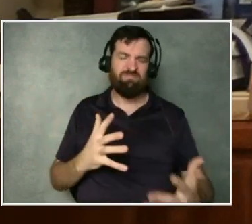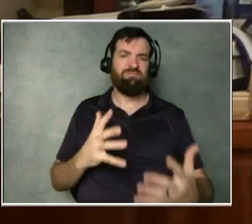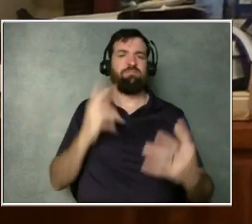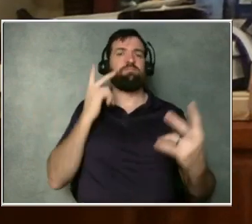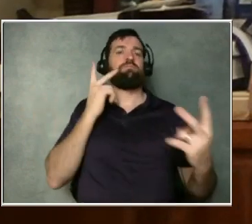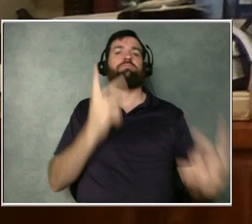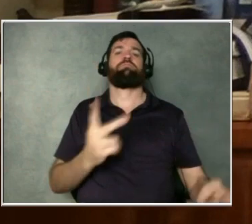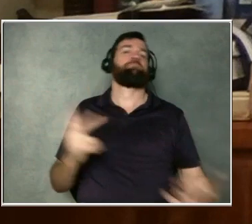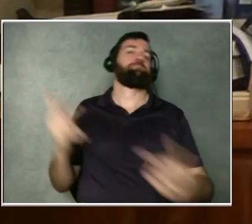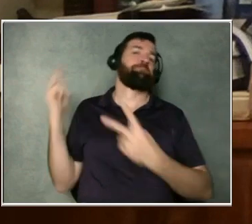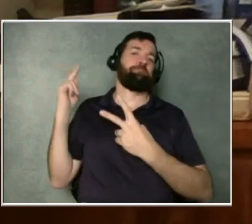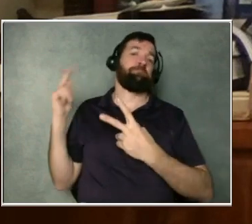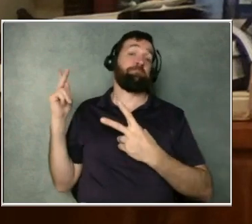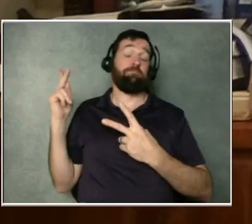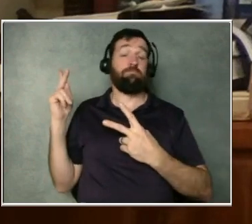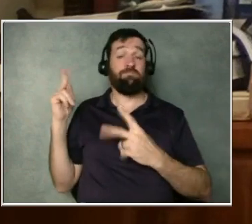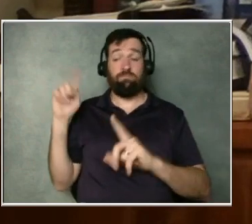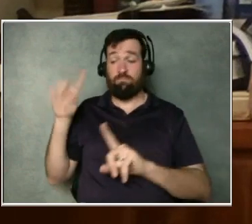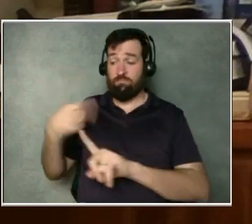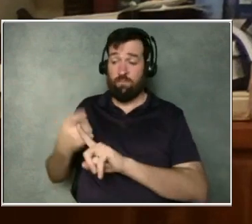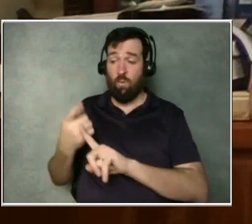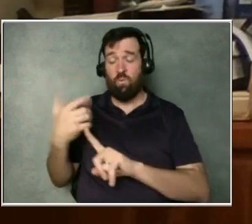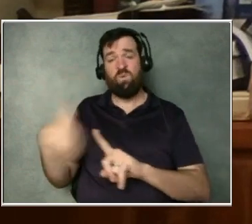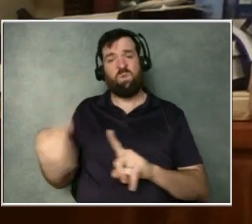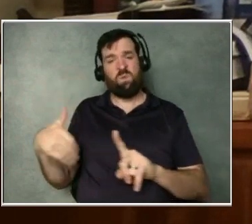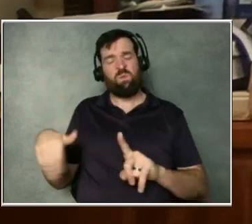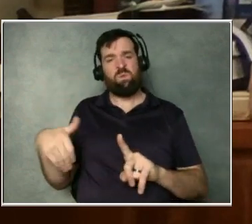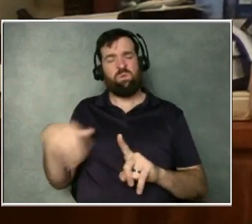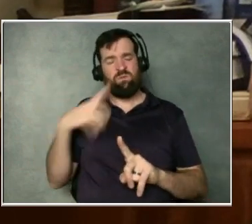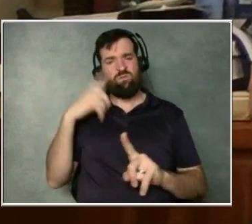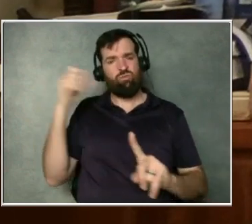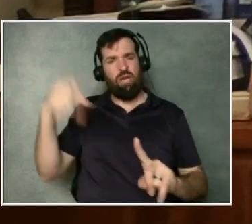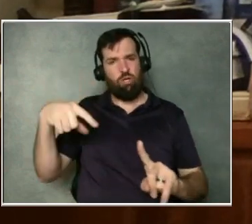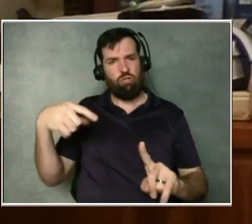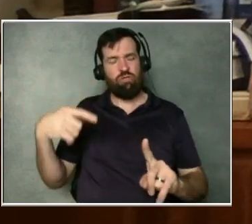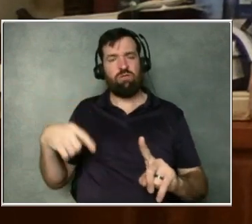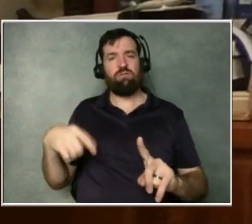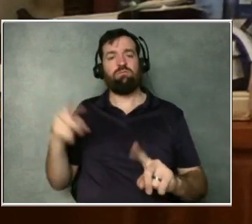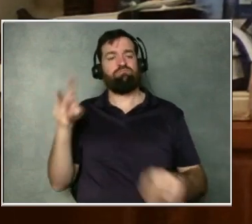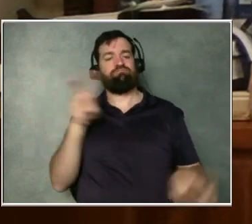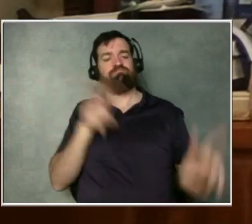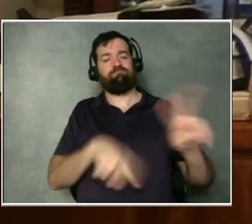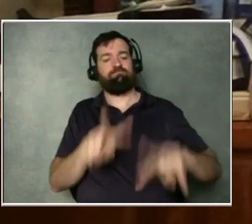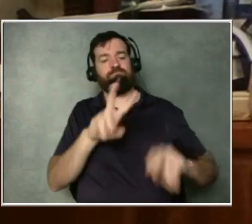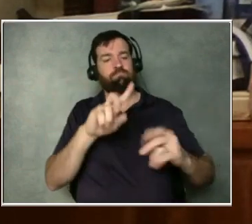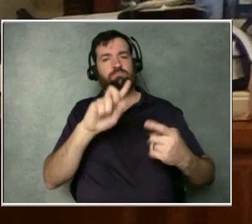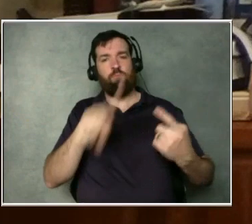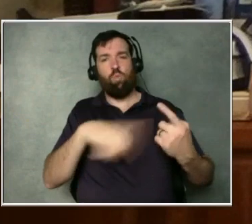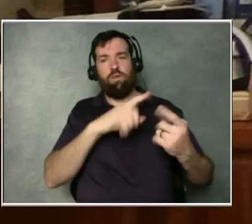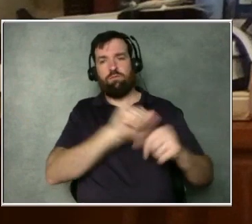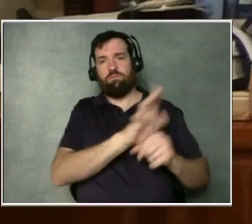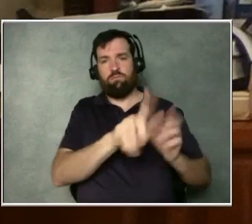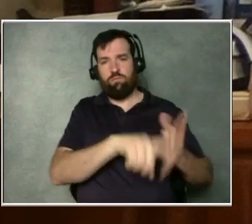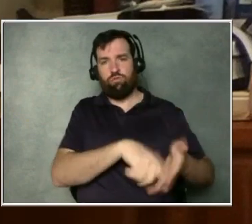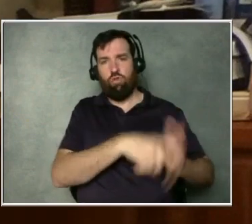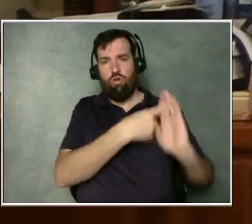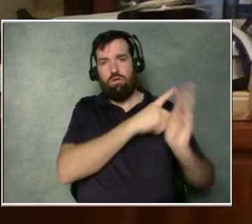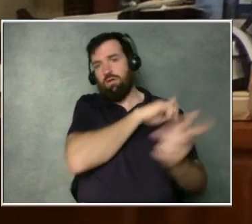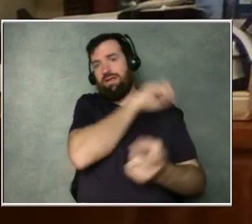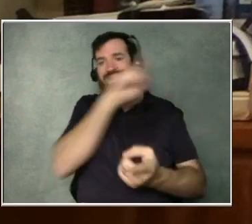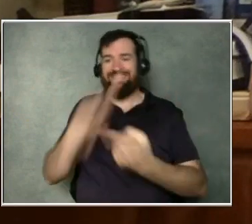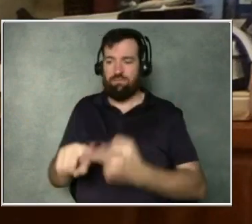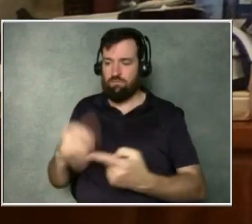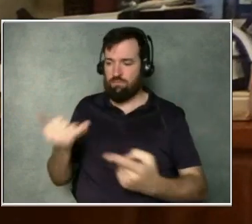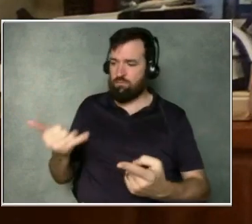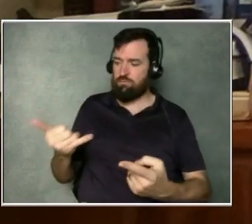by the way, and this by itself is perhaps a little triggering. When you look at the start of the pandemic to today,